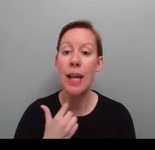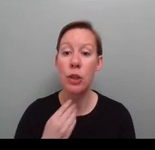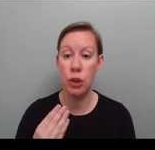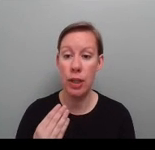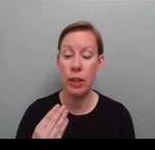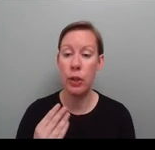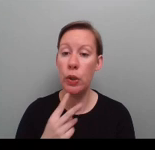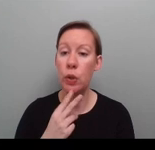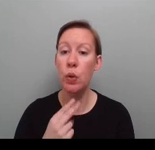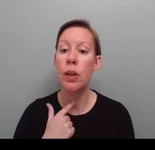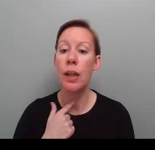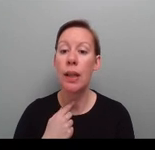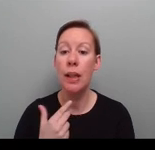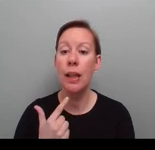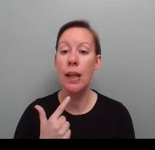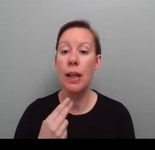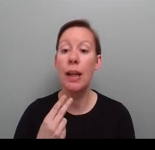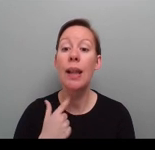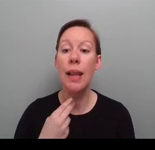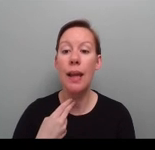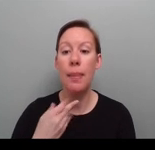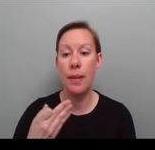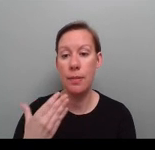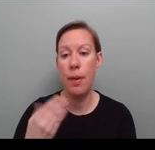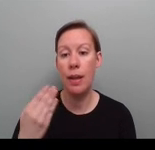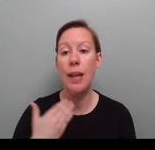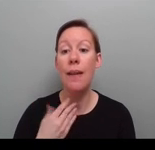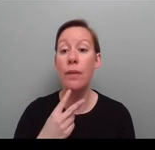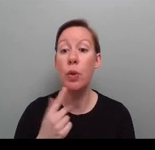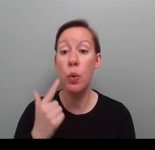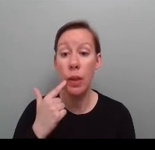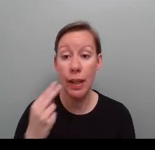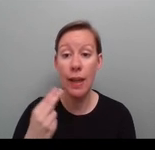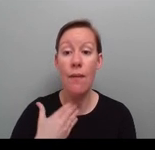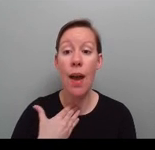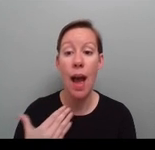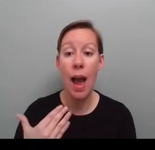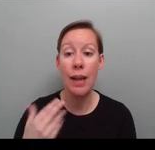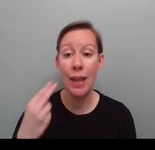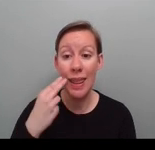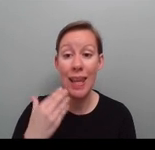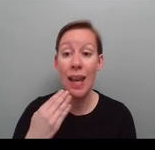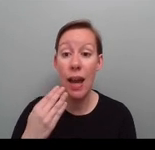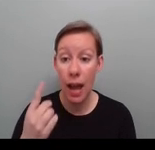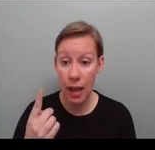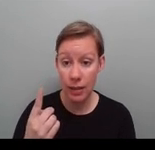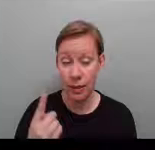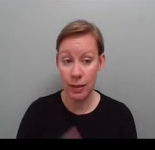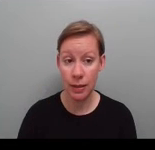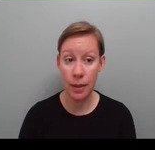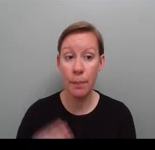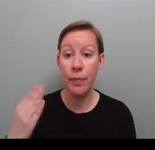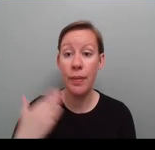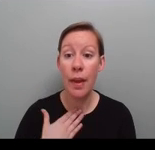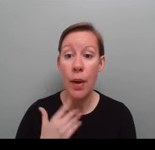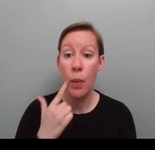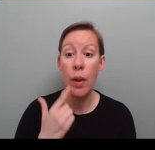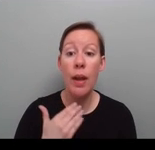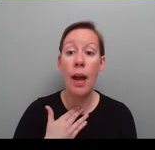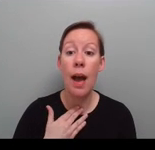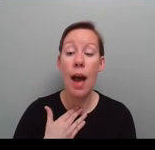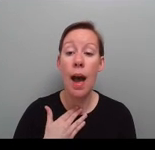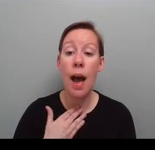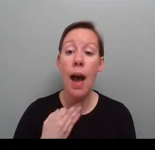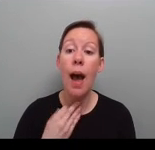it says. You would click this button if you are leaving a session at the end of the time with your teacher. Now that we have